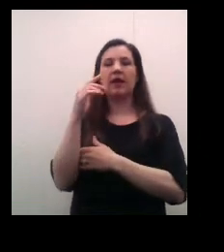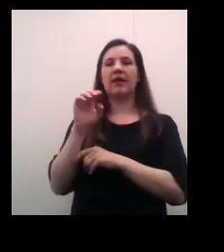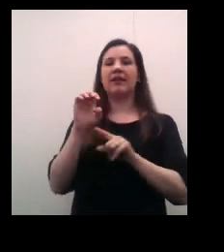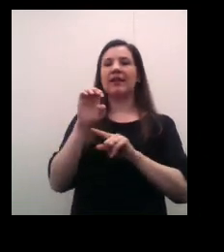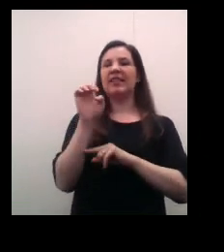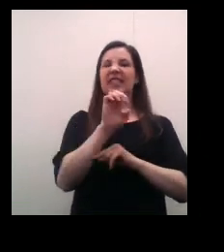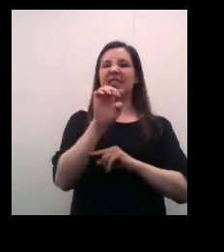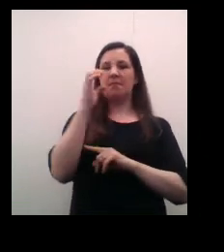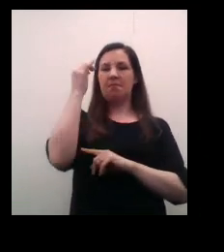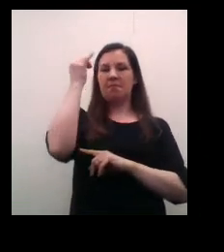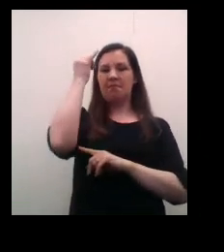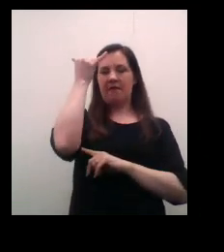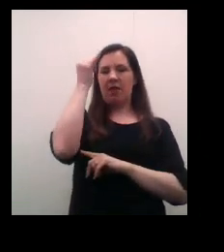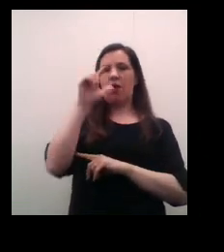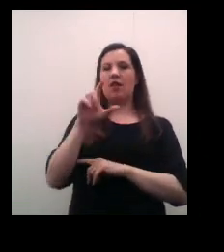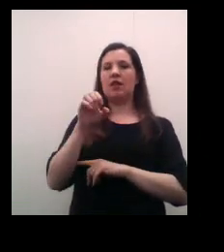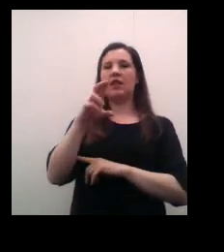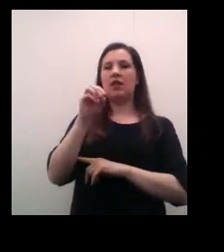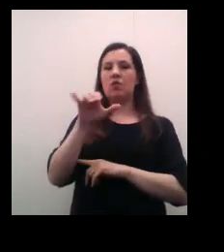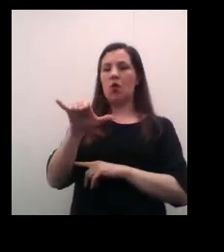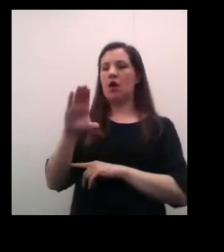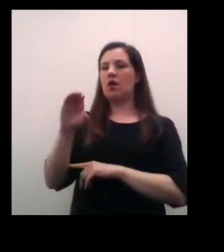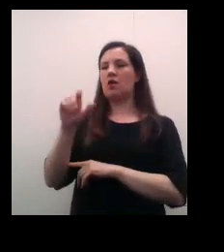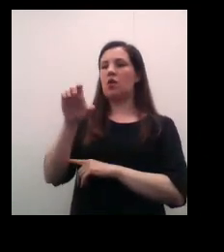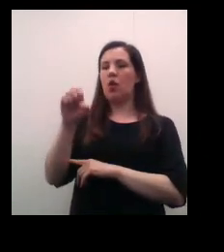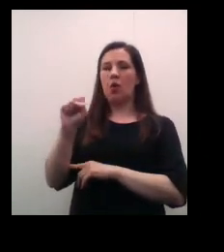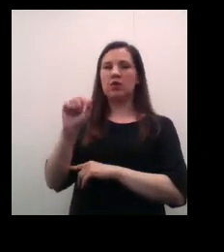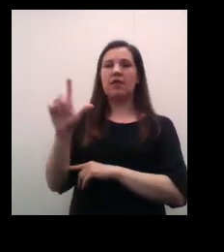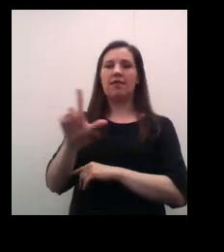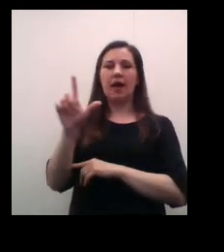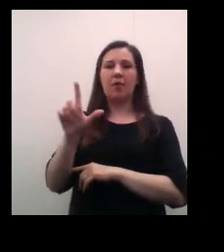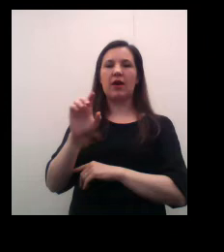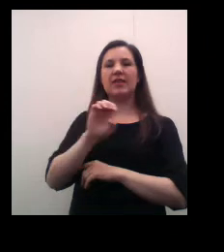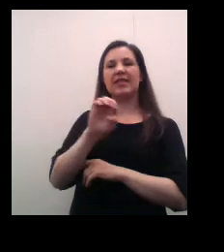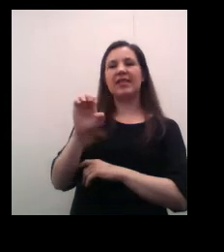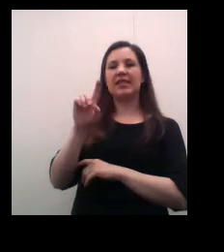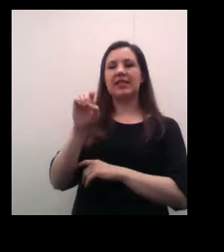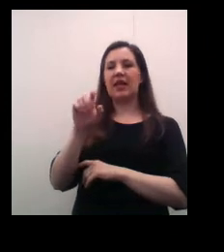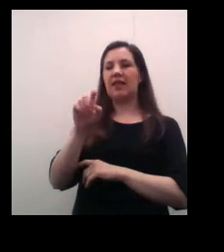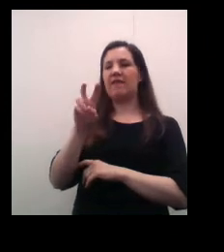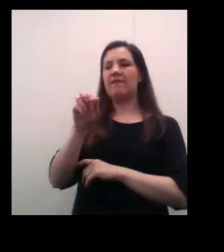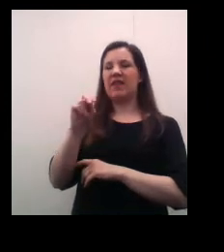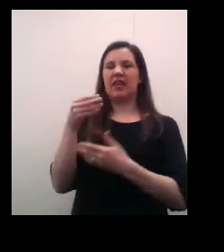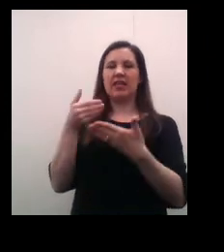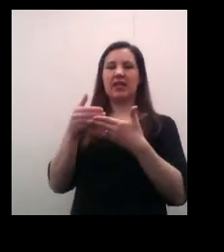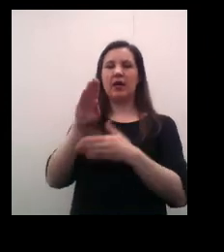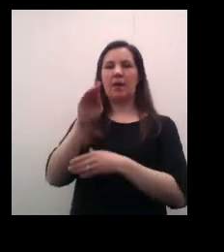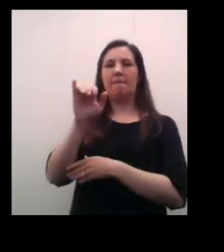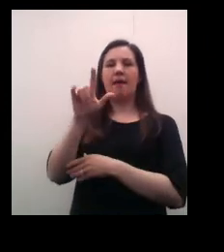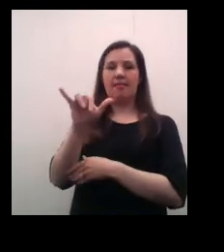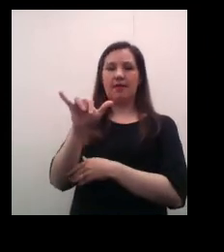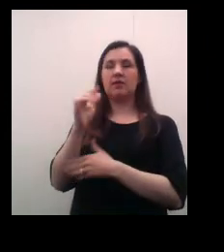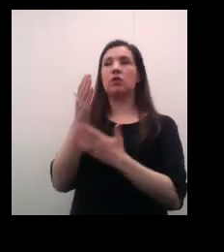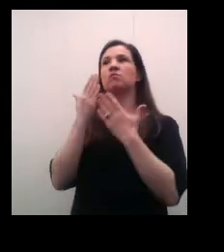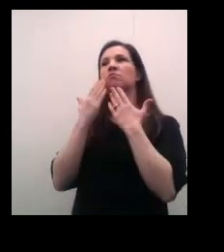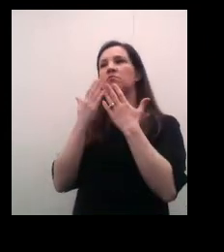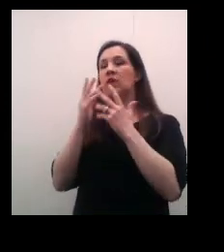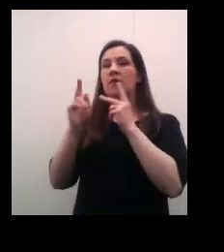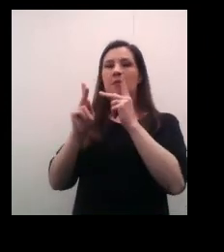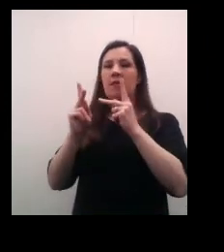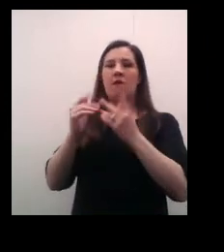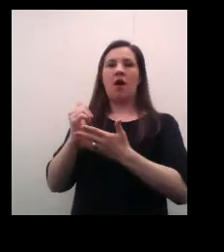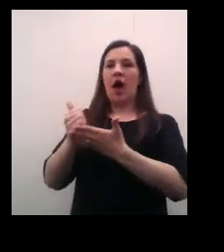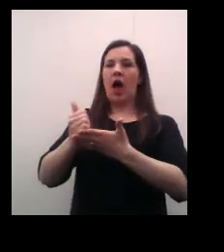side of Buffalo at the Leroy Coles Library on East Delavan near Bailey. And I want to thank so many partners who made this a